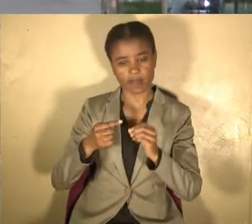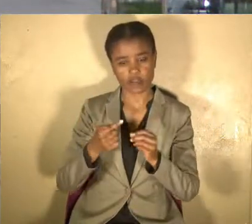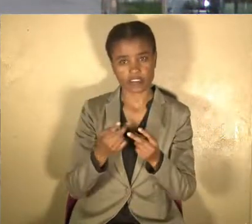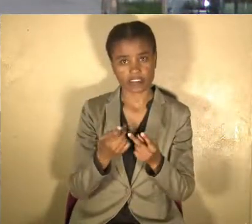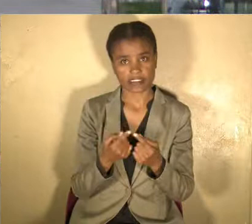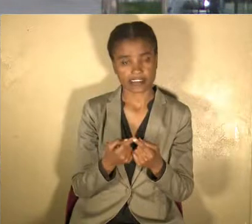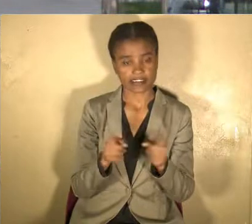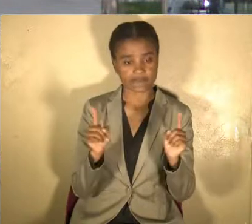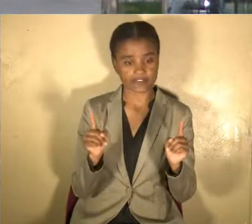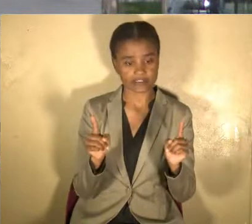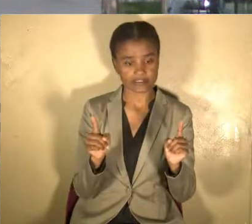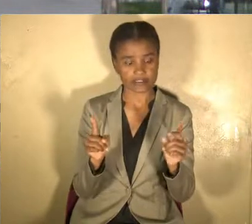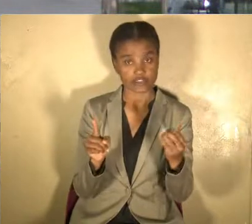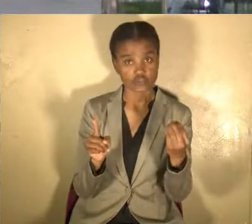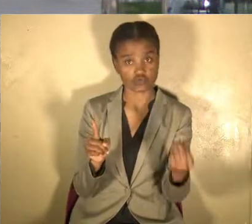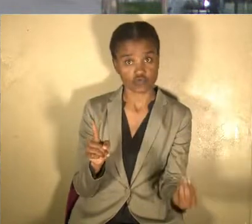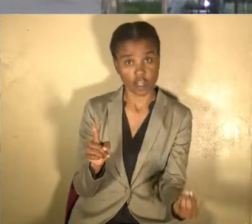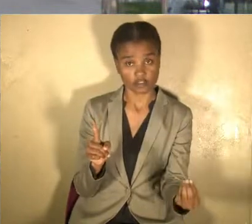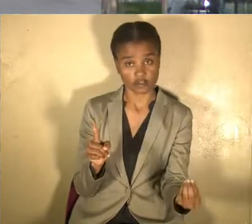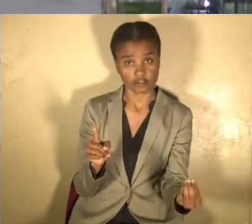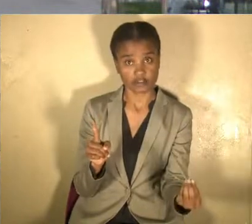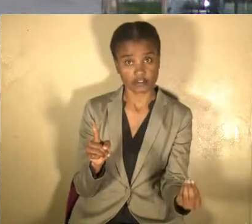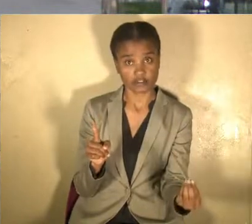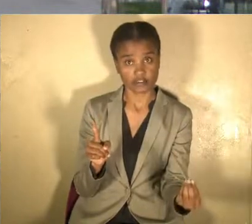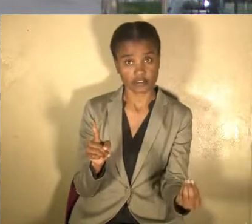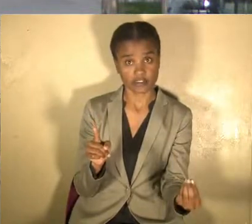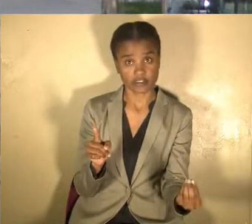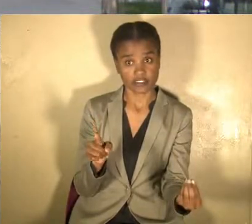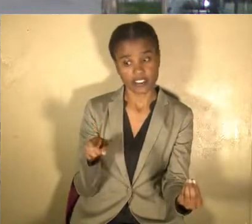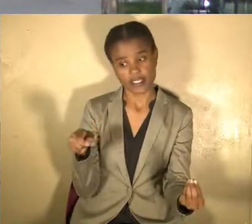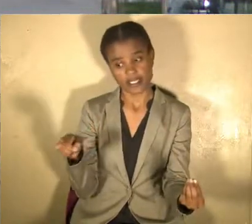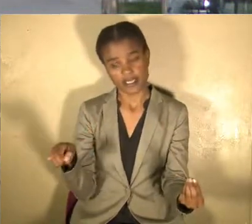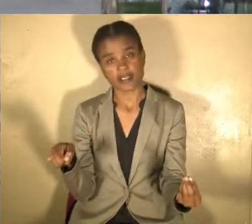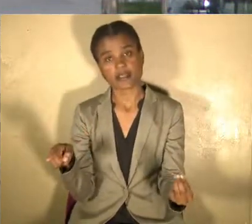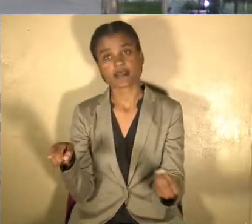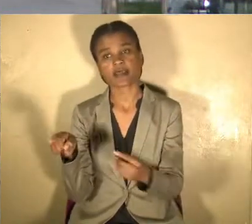ya a child, le question ya a foster.